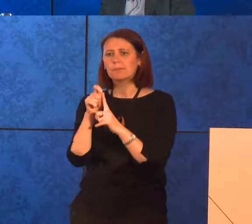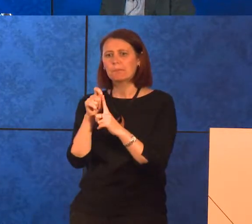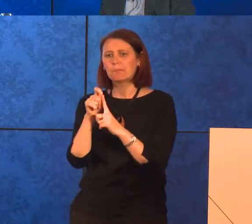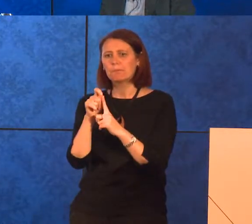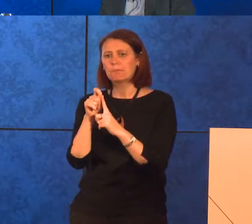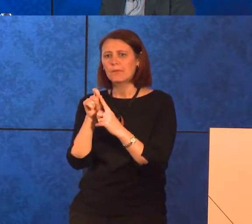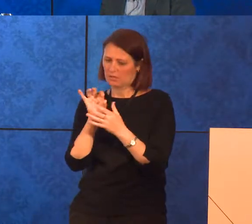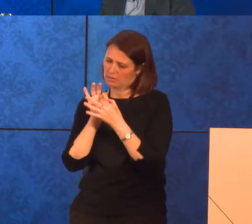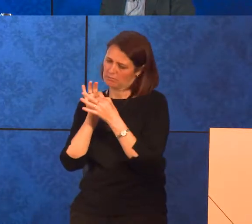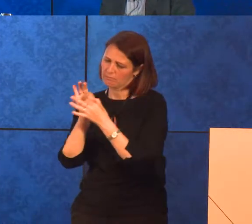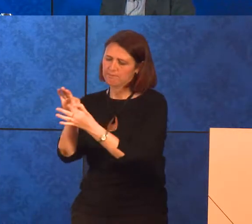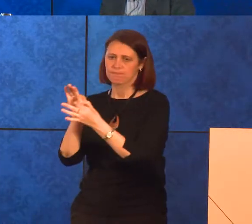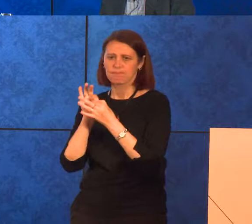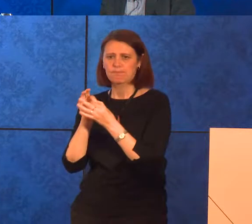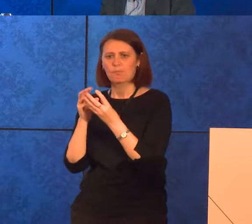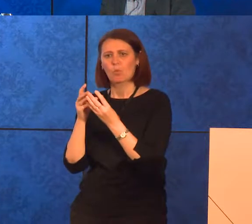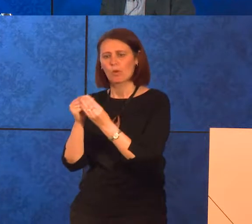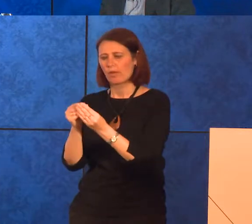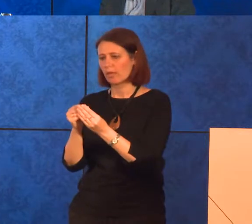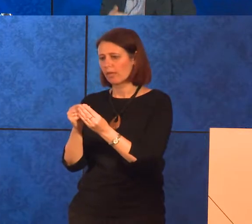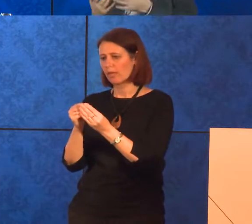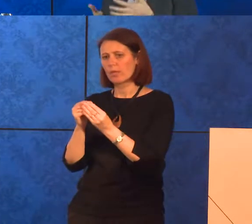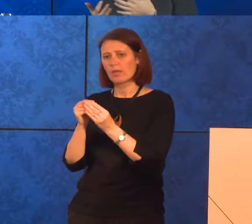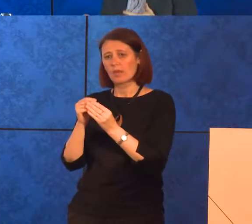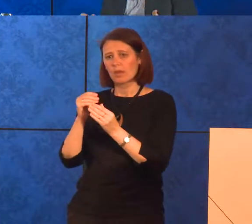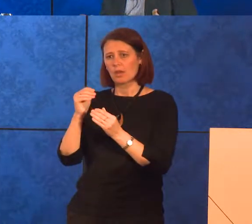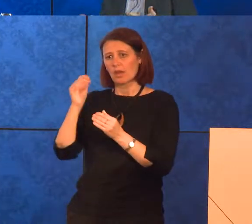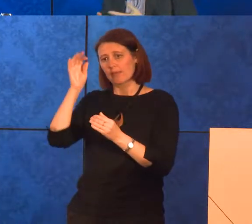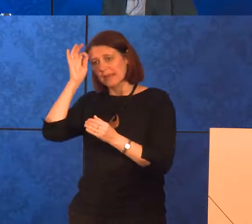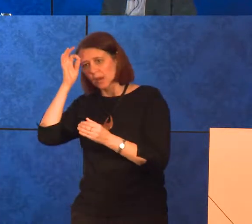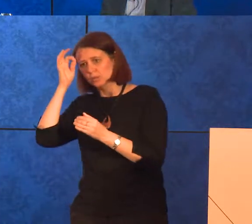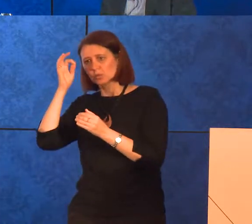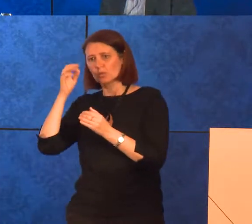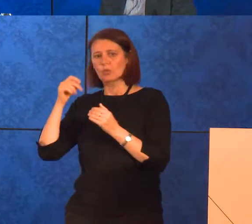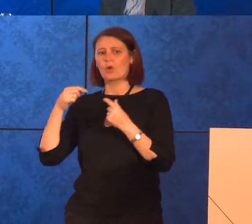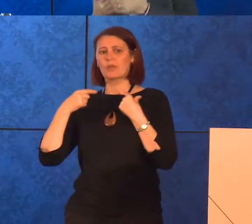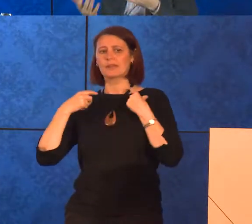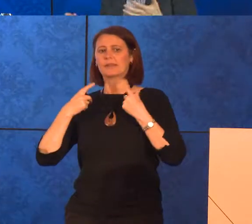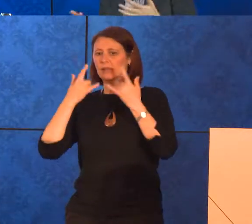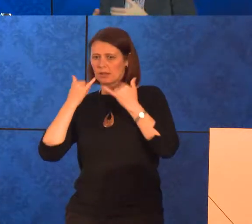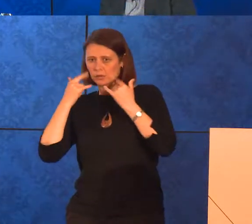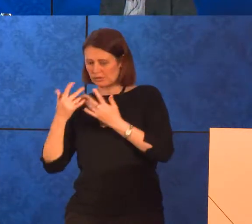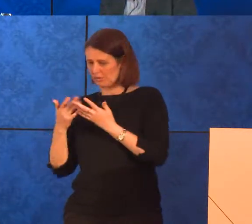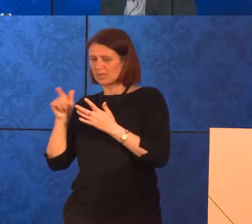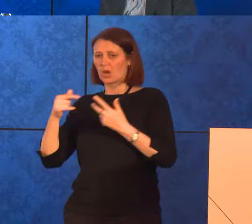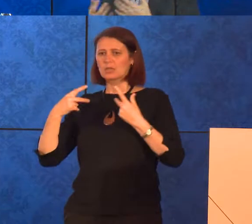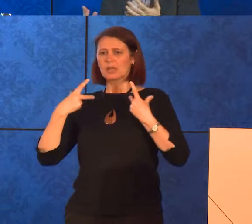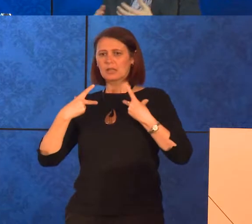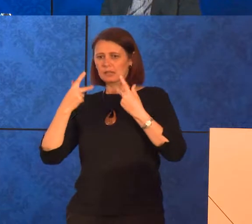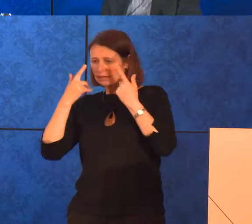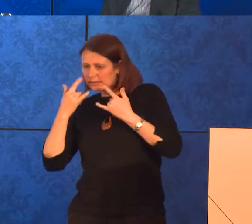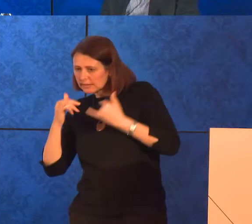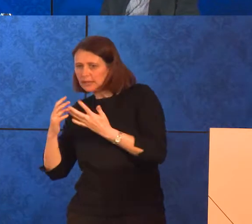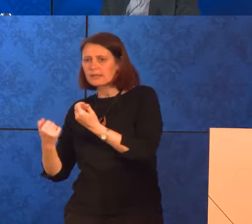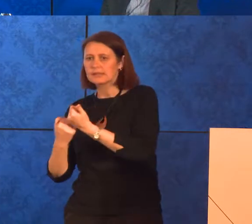engage closely with the counsel assisting the Royal Commission. So people may have heard of that term, counsel assisting. Who are